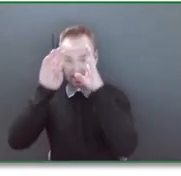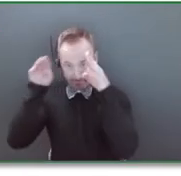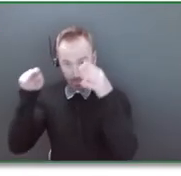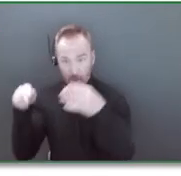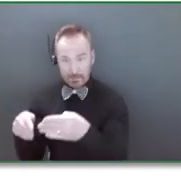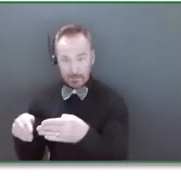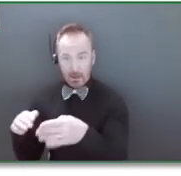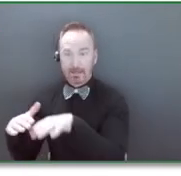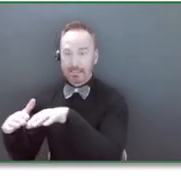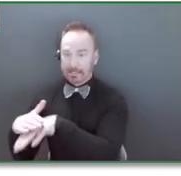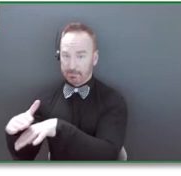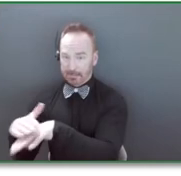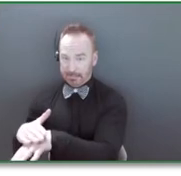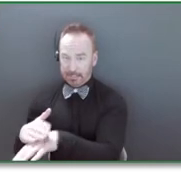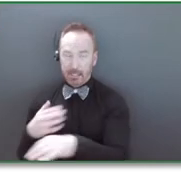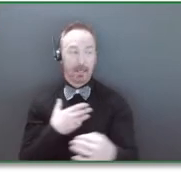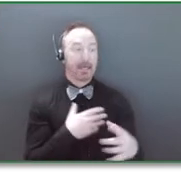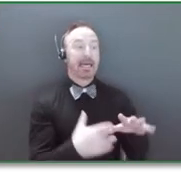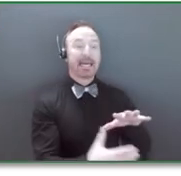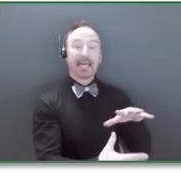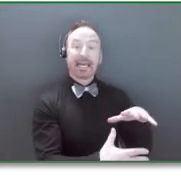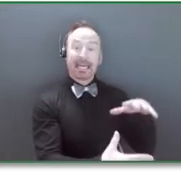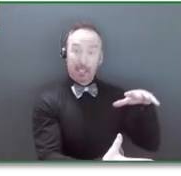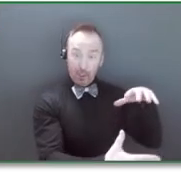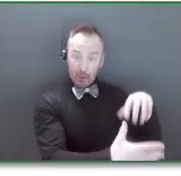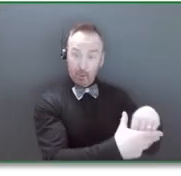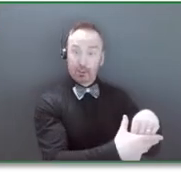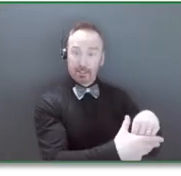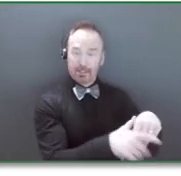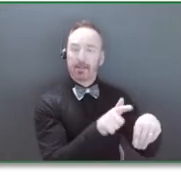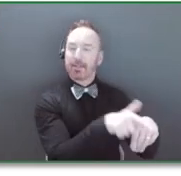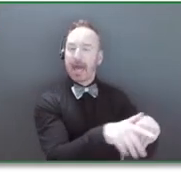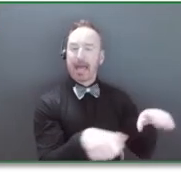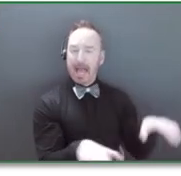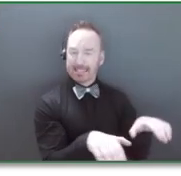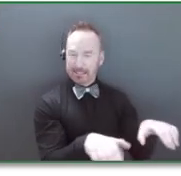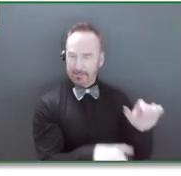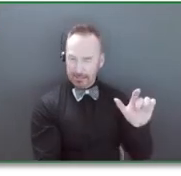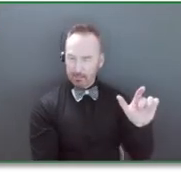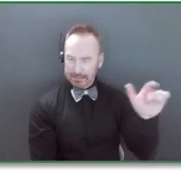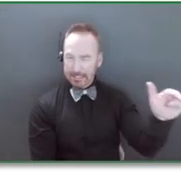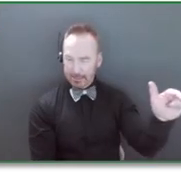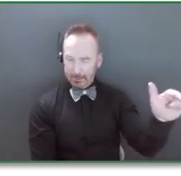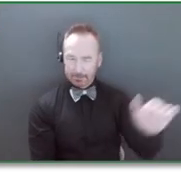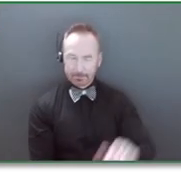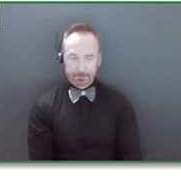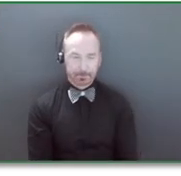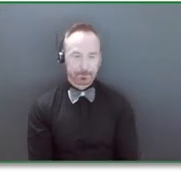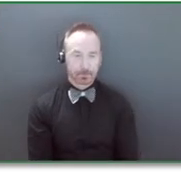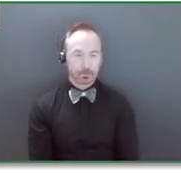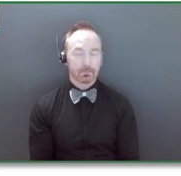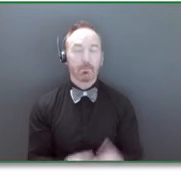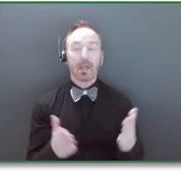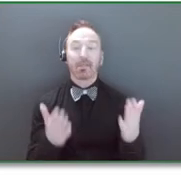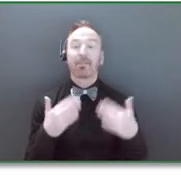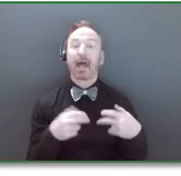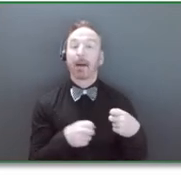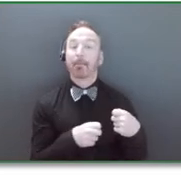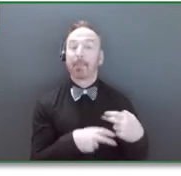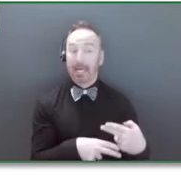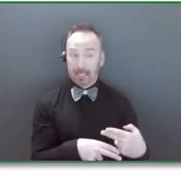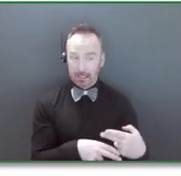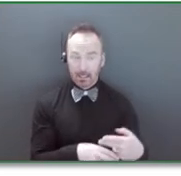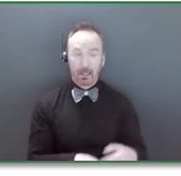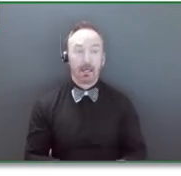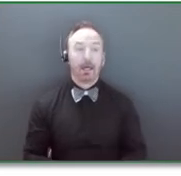inclusion. That was to be a later activity. Next slide, please. The fourth related to